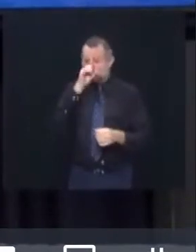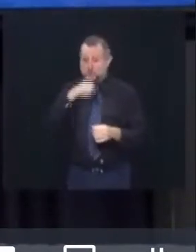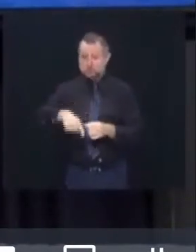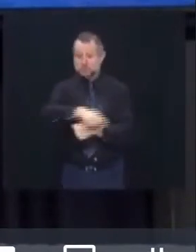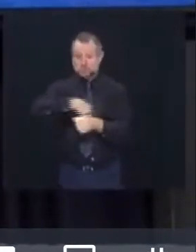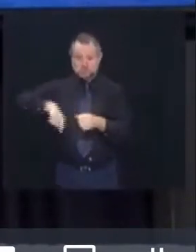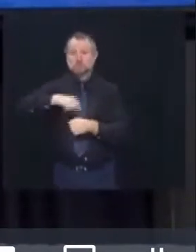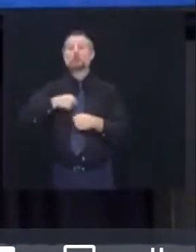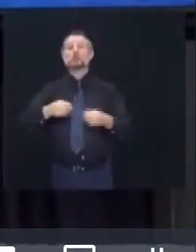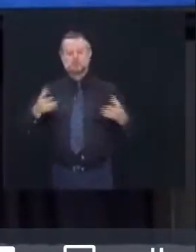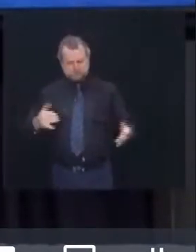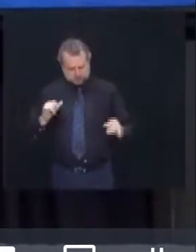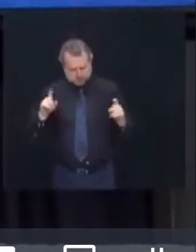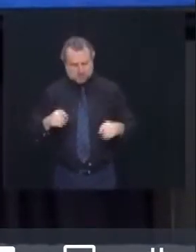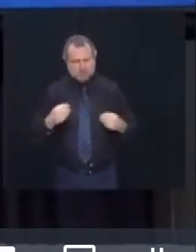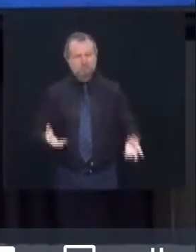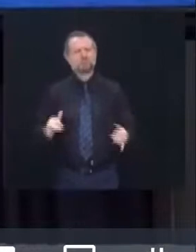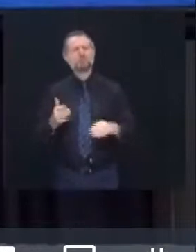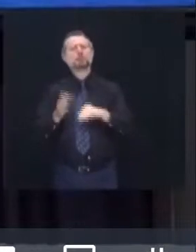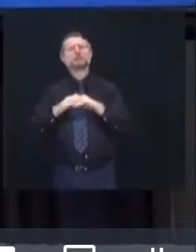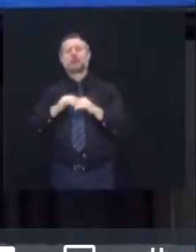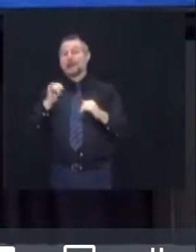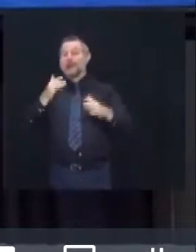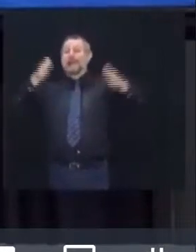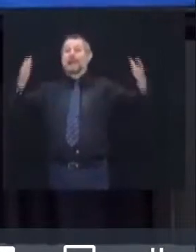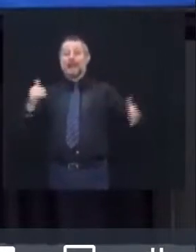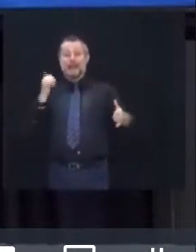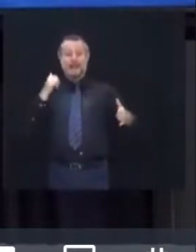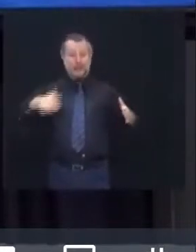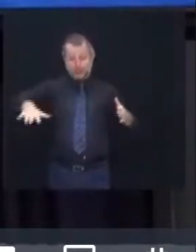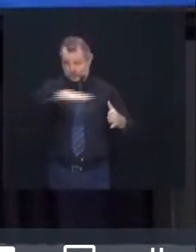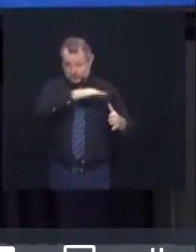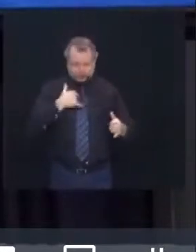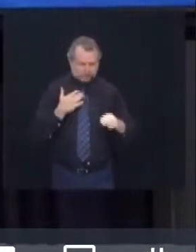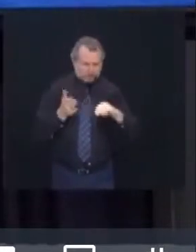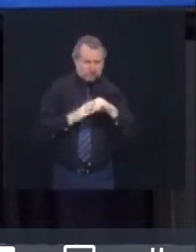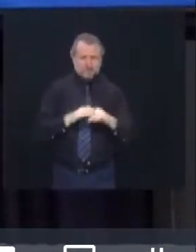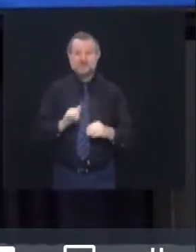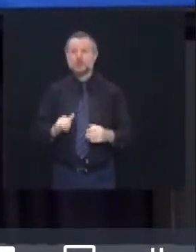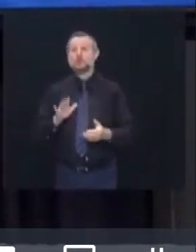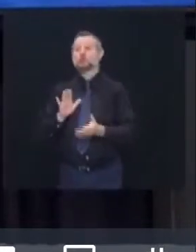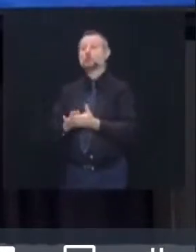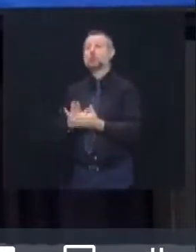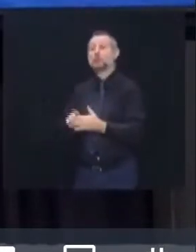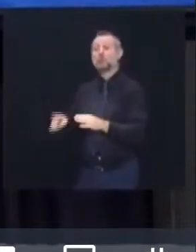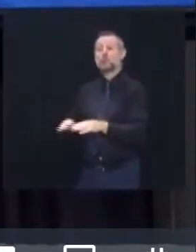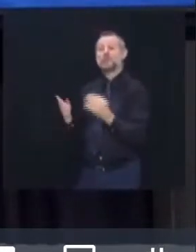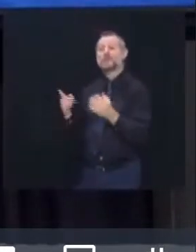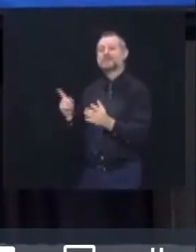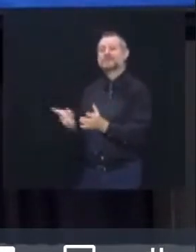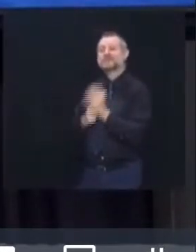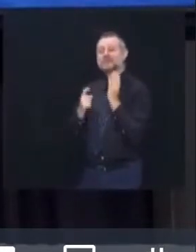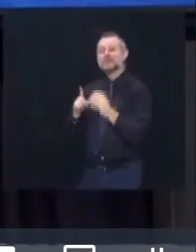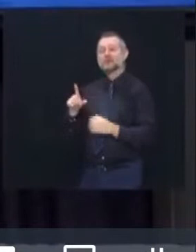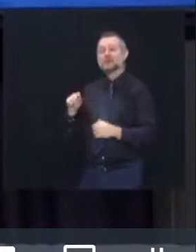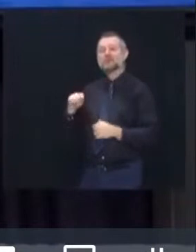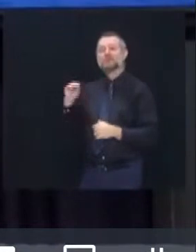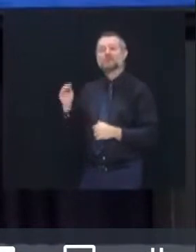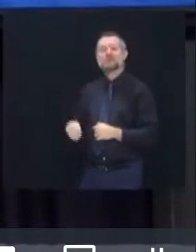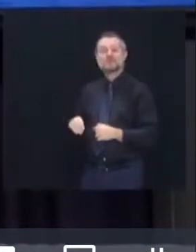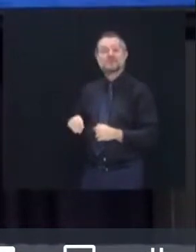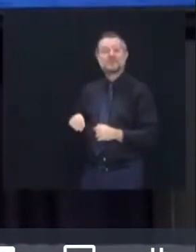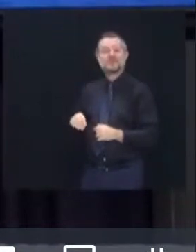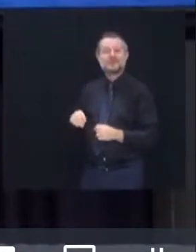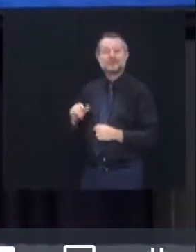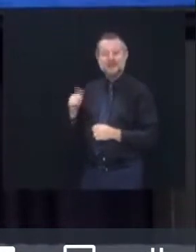requirements, if you're in one of the rings around and the schools are still open, is that you have to test 20% of the in-school population. And so